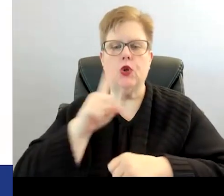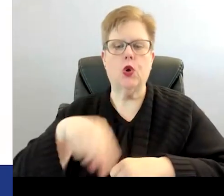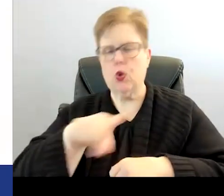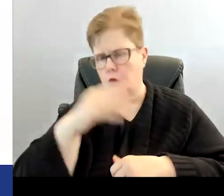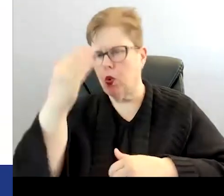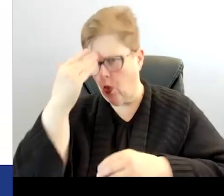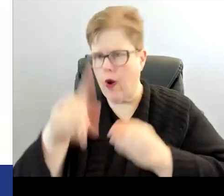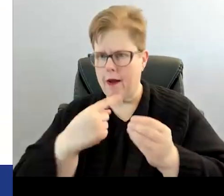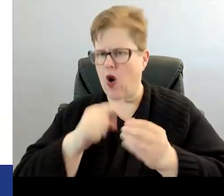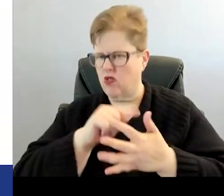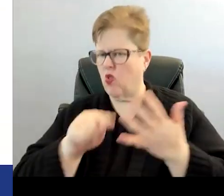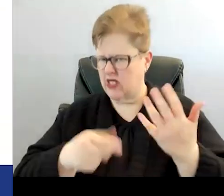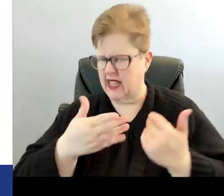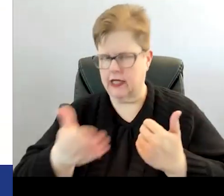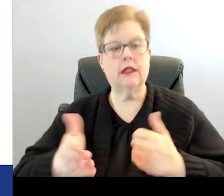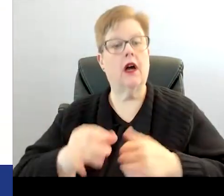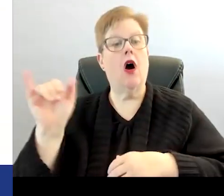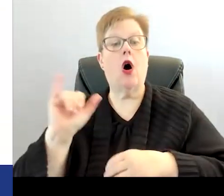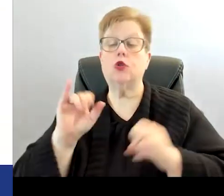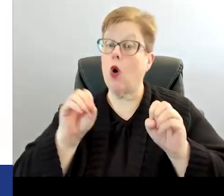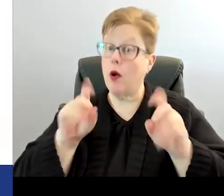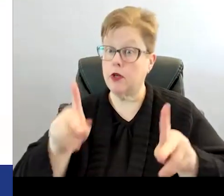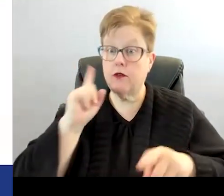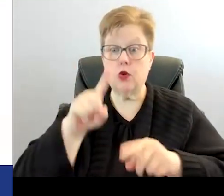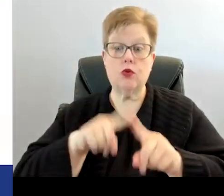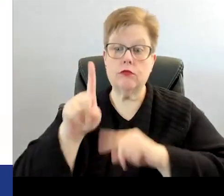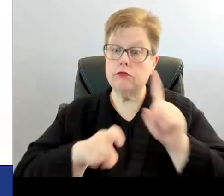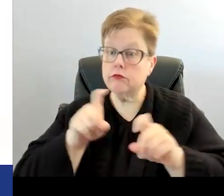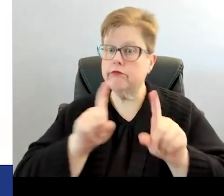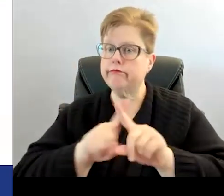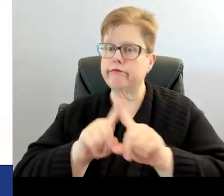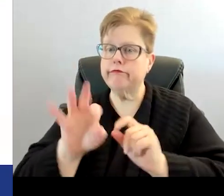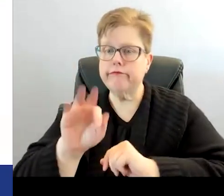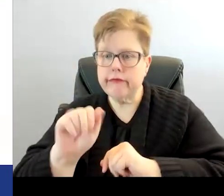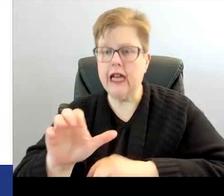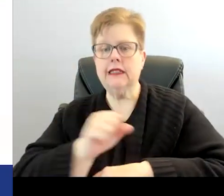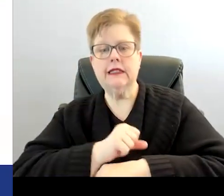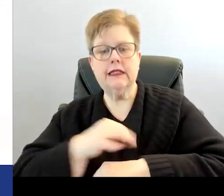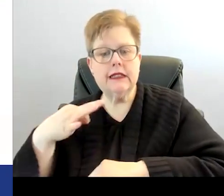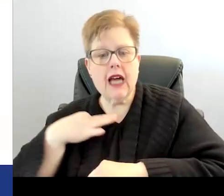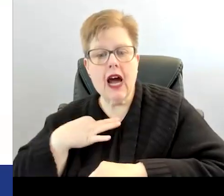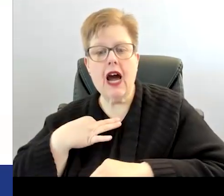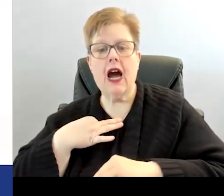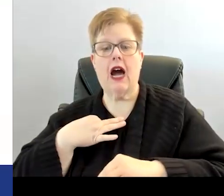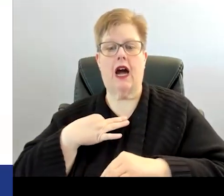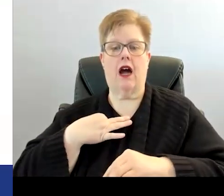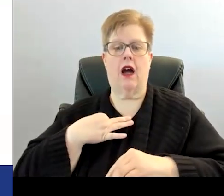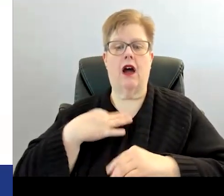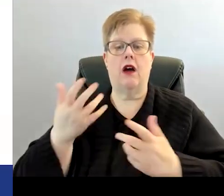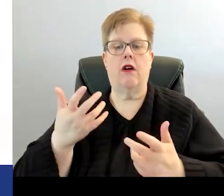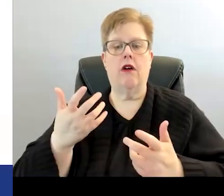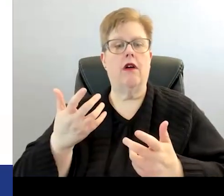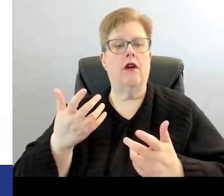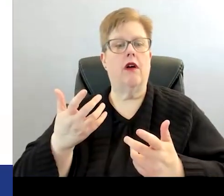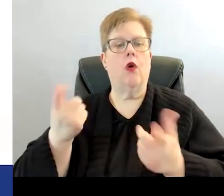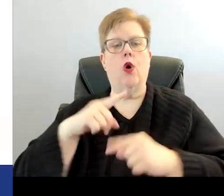things. This is also an opportunity for you to ask questions to faculty and staff when you're not within your course